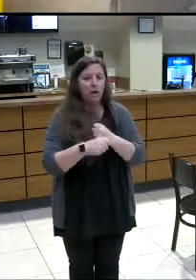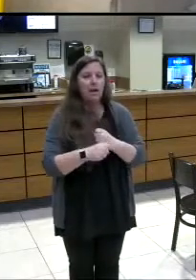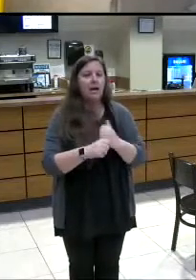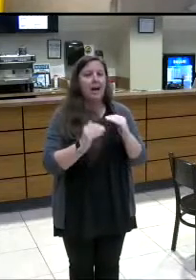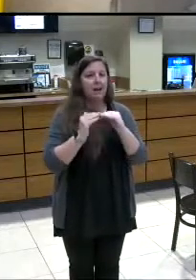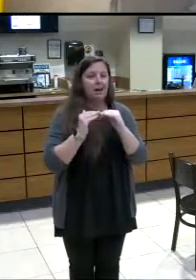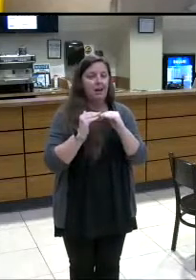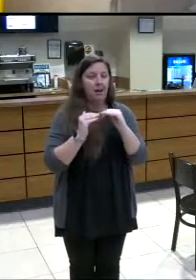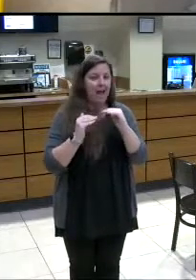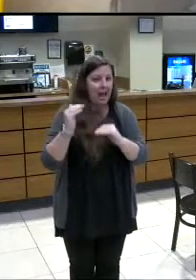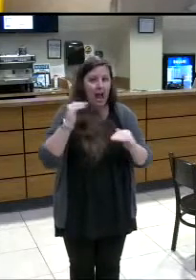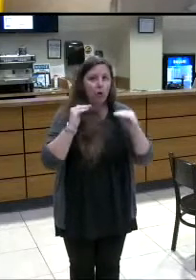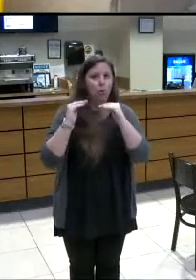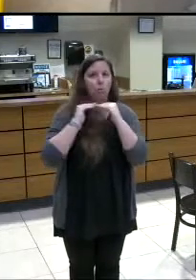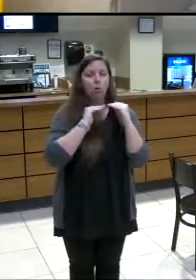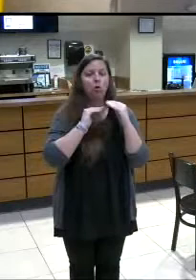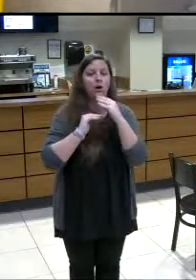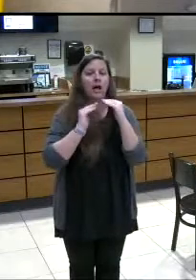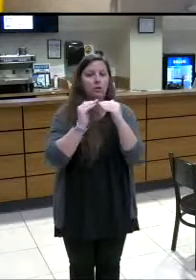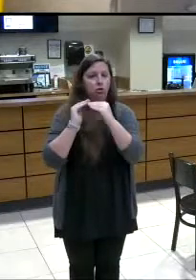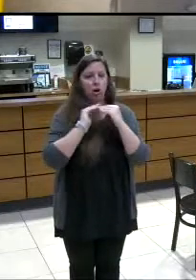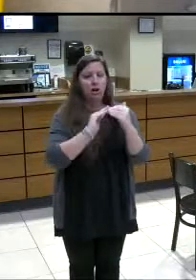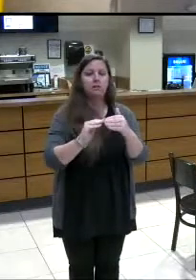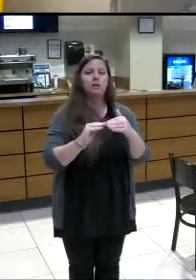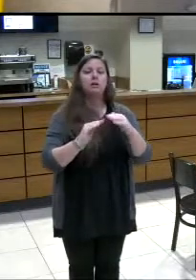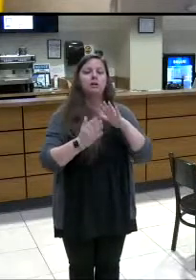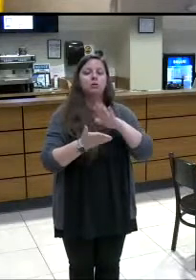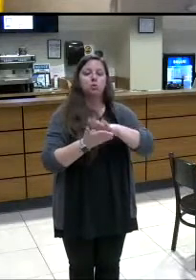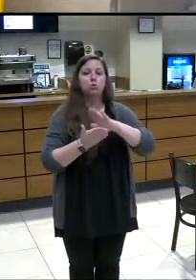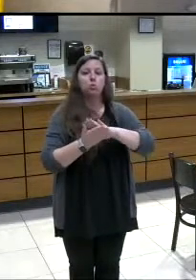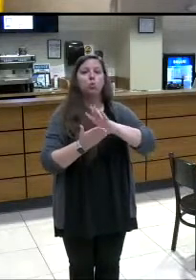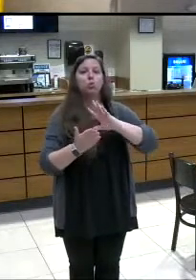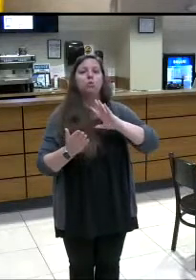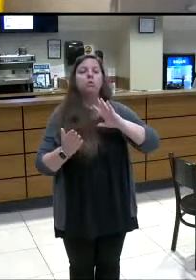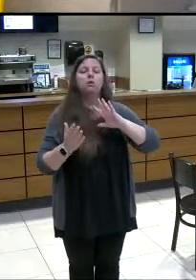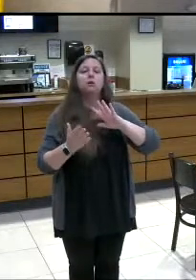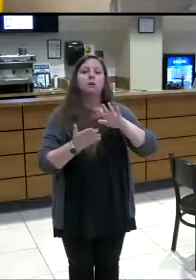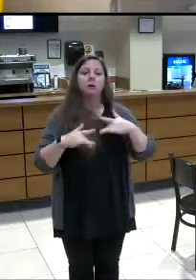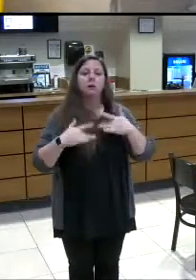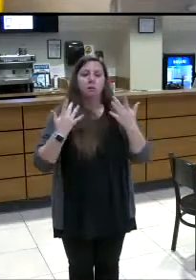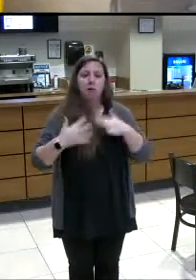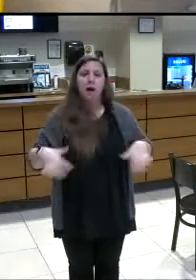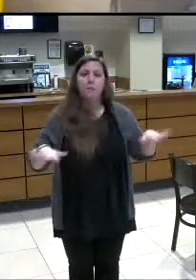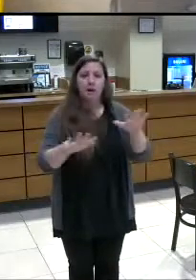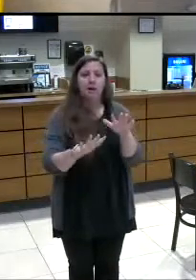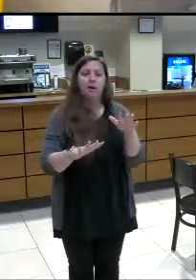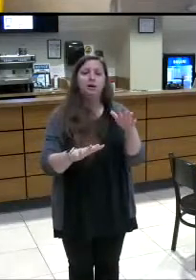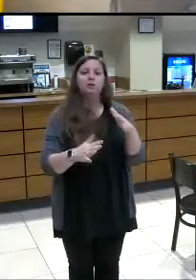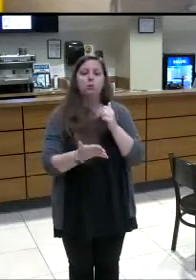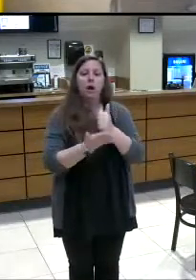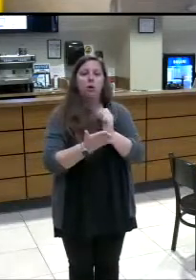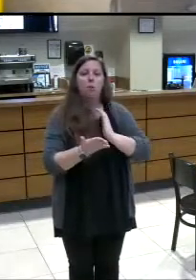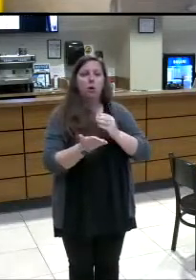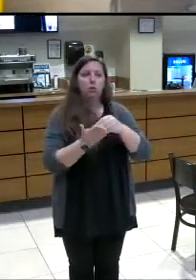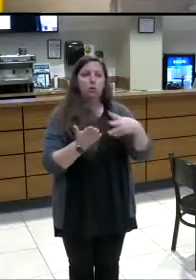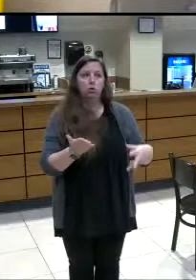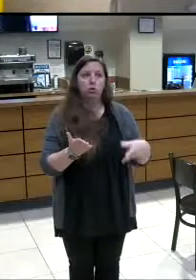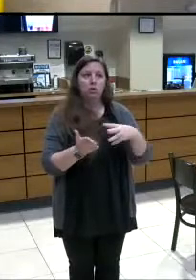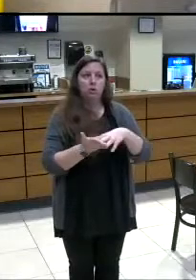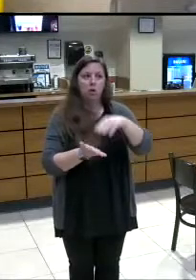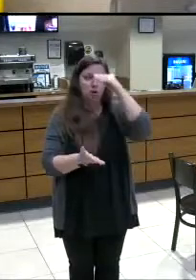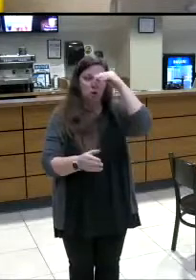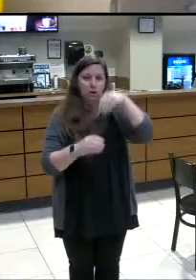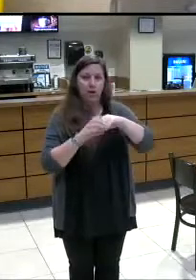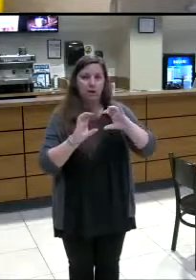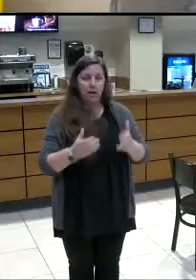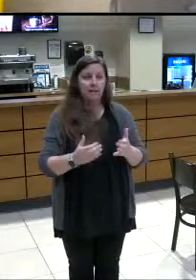climate that is conducive to our students being able to learn in class. There's a direct correlation between behavior and student achievement,